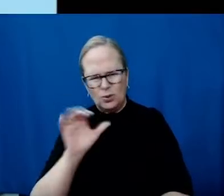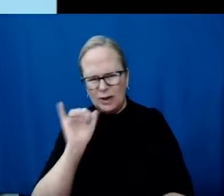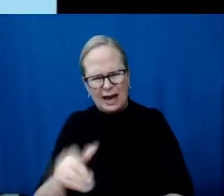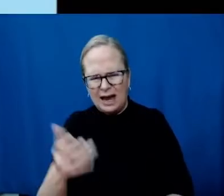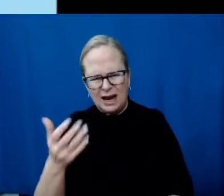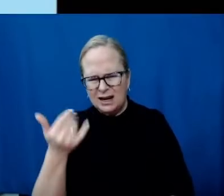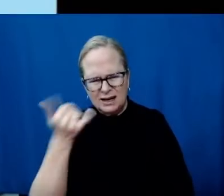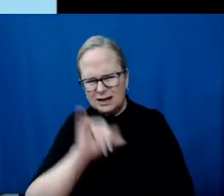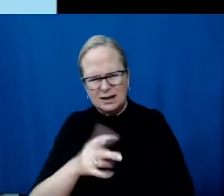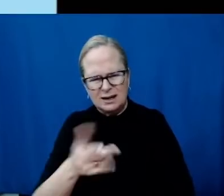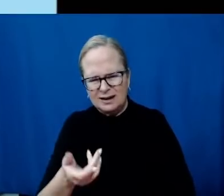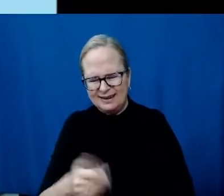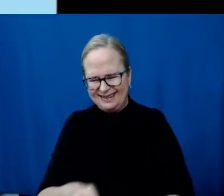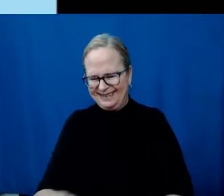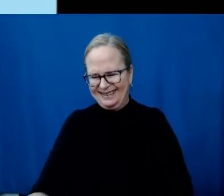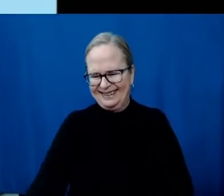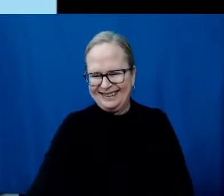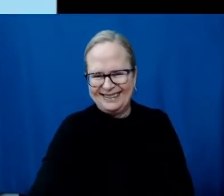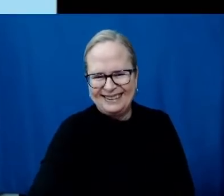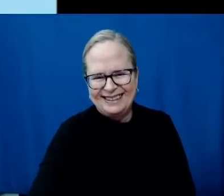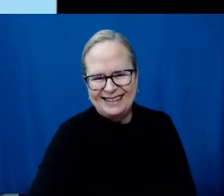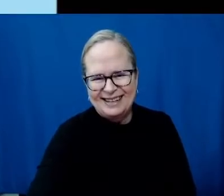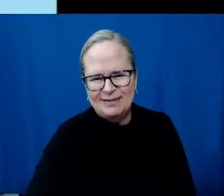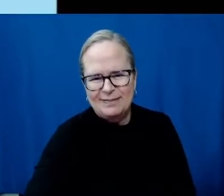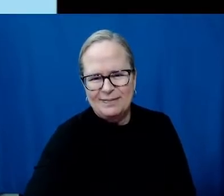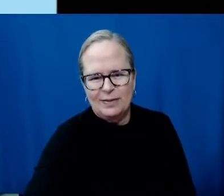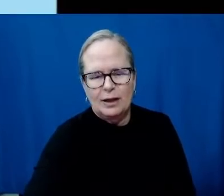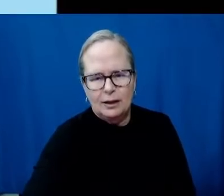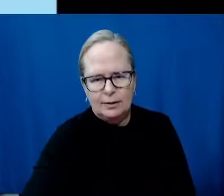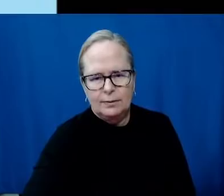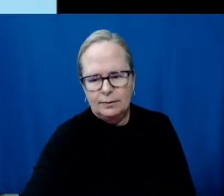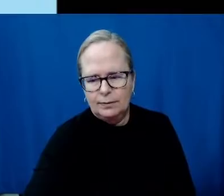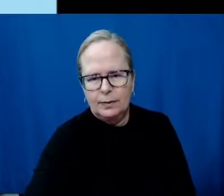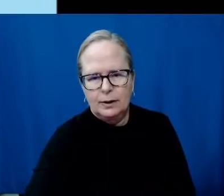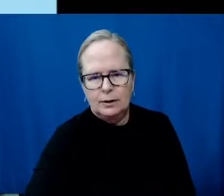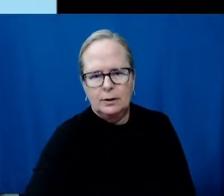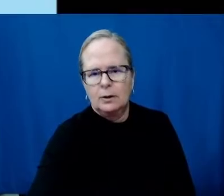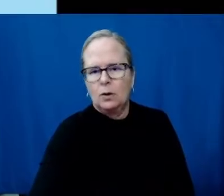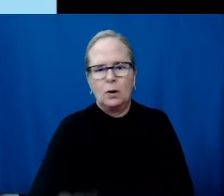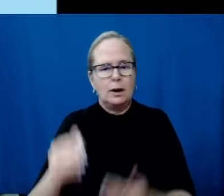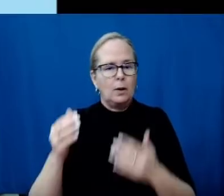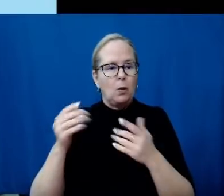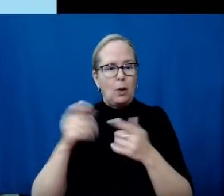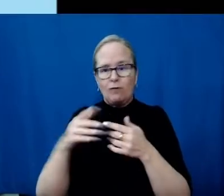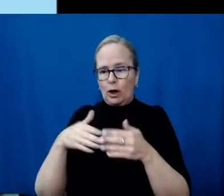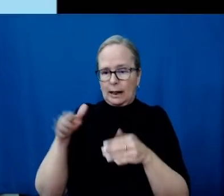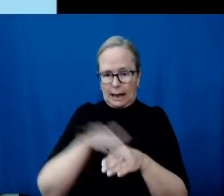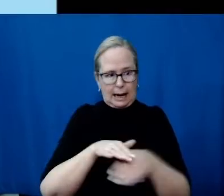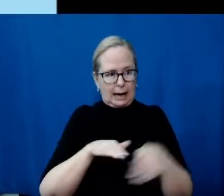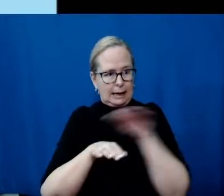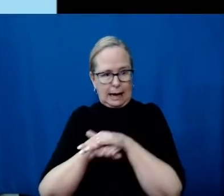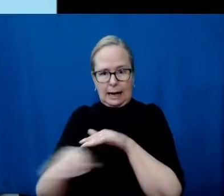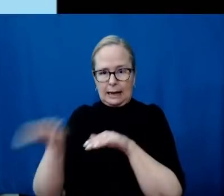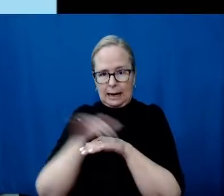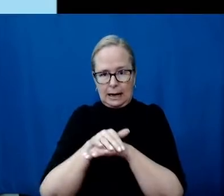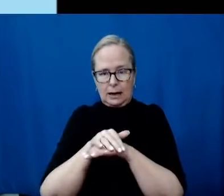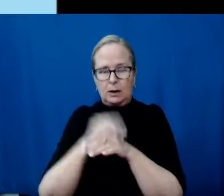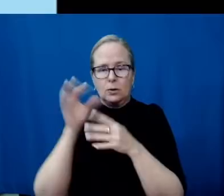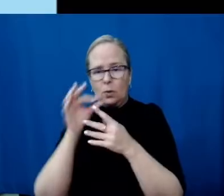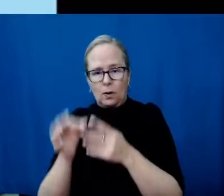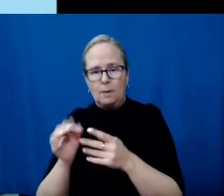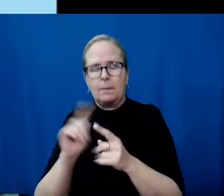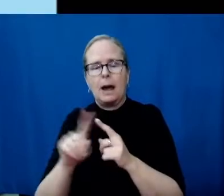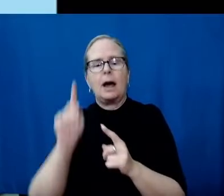We've talked about it before, that it is not which layer you choose, it is how many